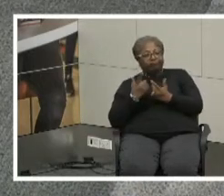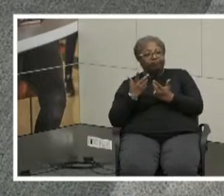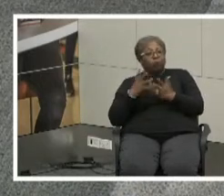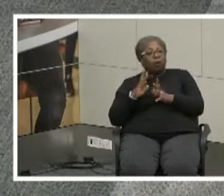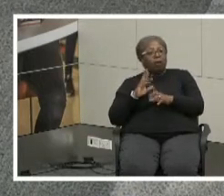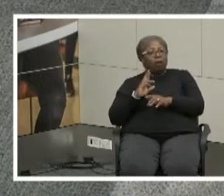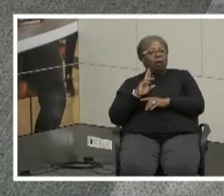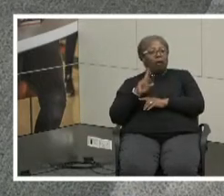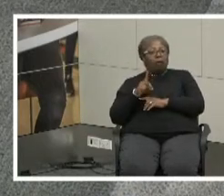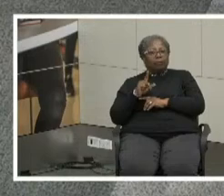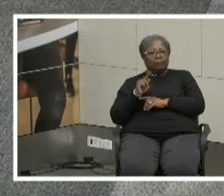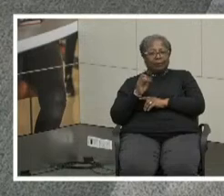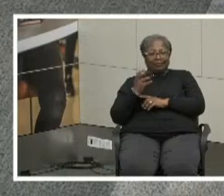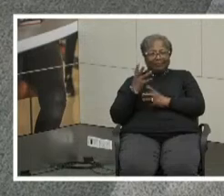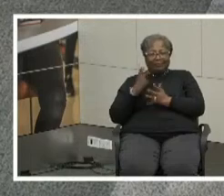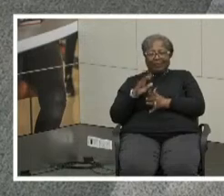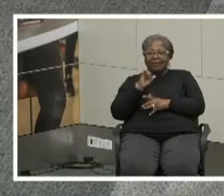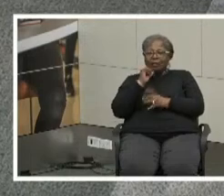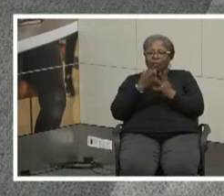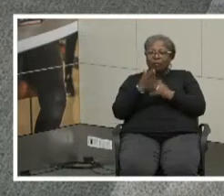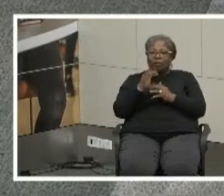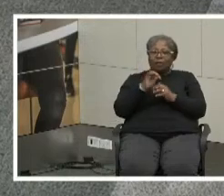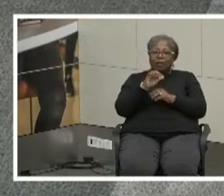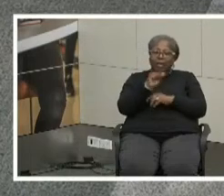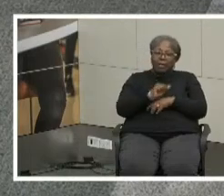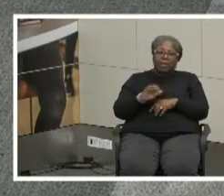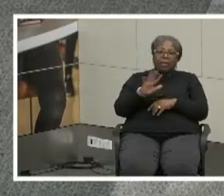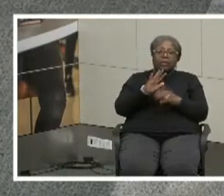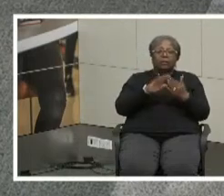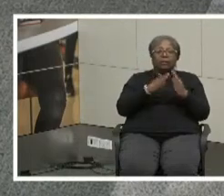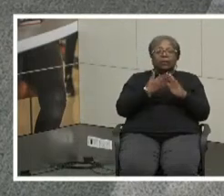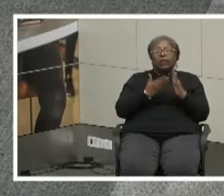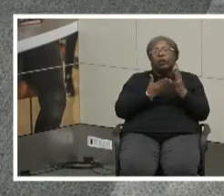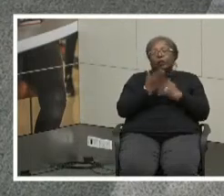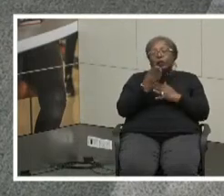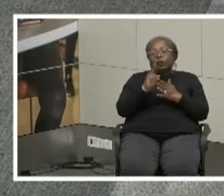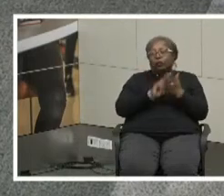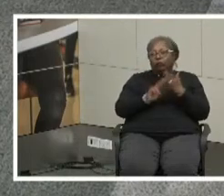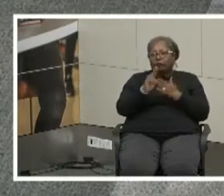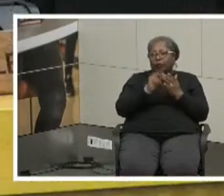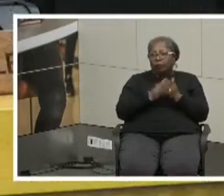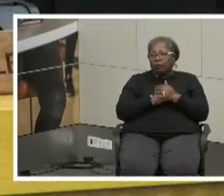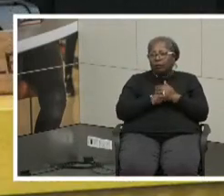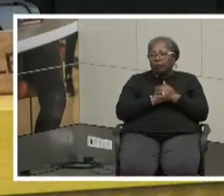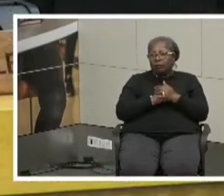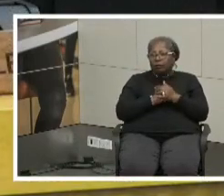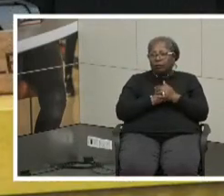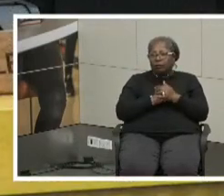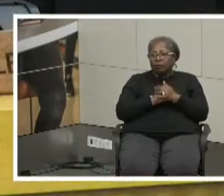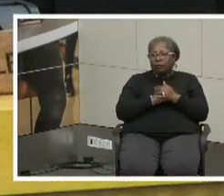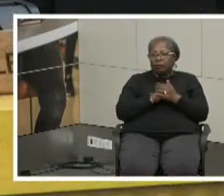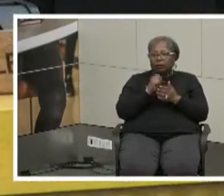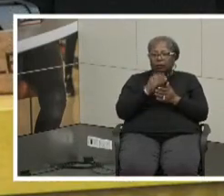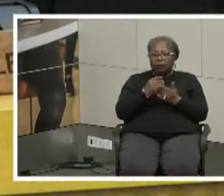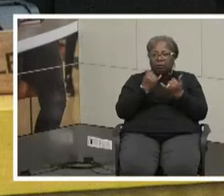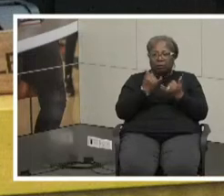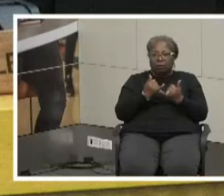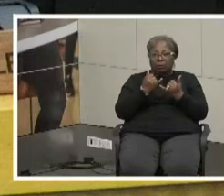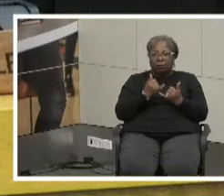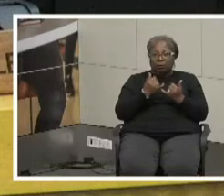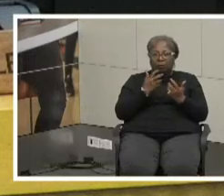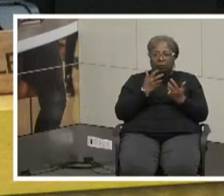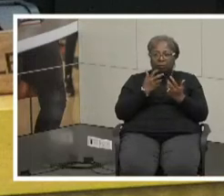updated um it's not through the Asia Society it's through a the the university so is the current